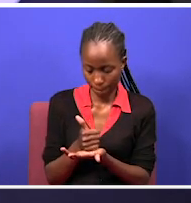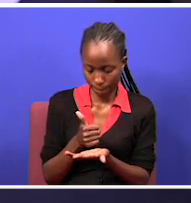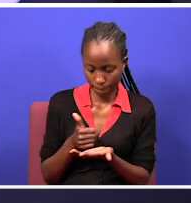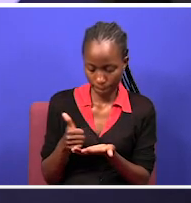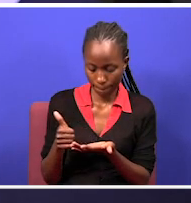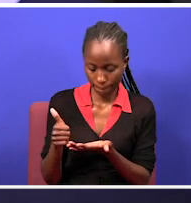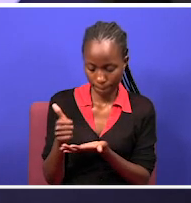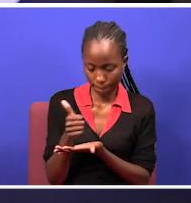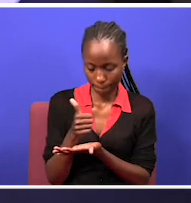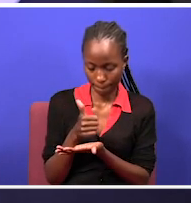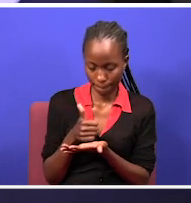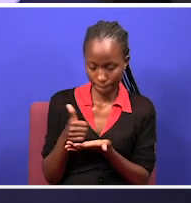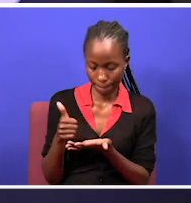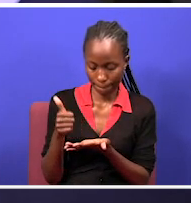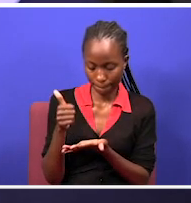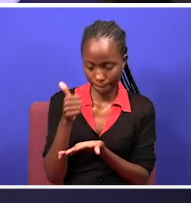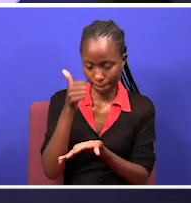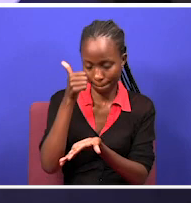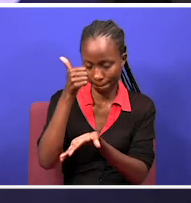Amen.